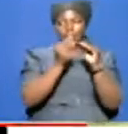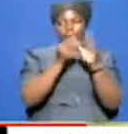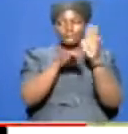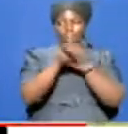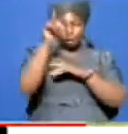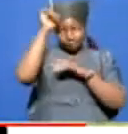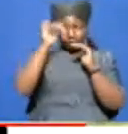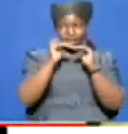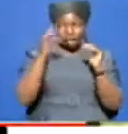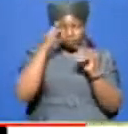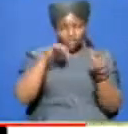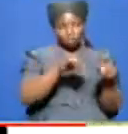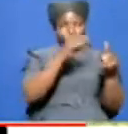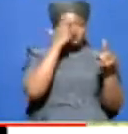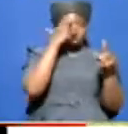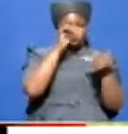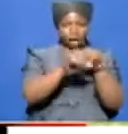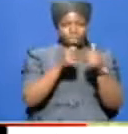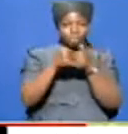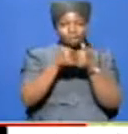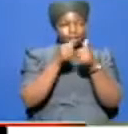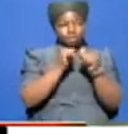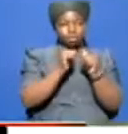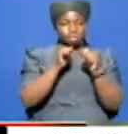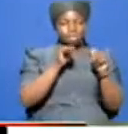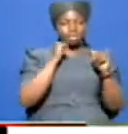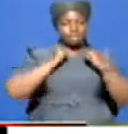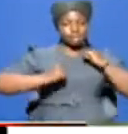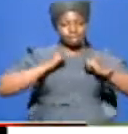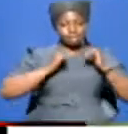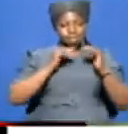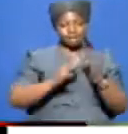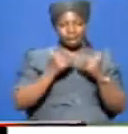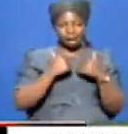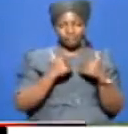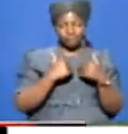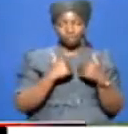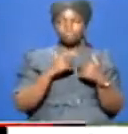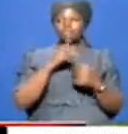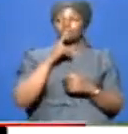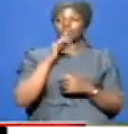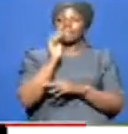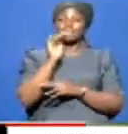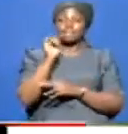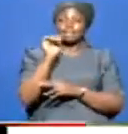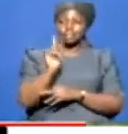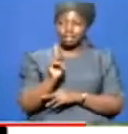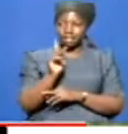ama kujua shida ambazo wanariadha wanapitia. Tungeomba tu watu wa AK kama